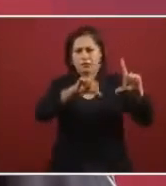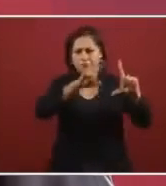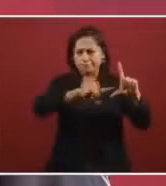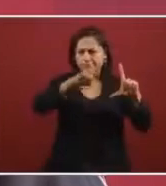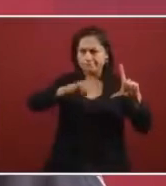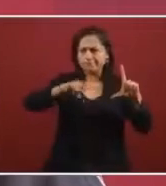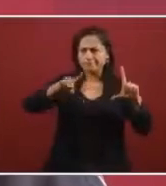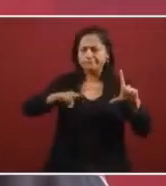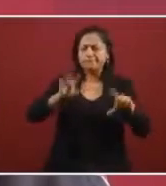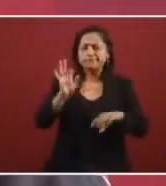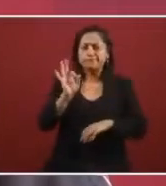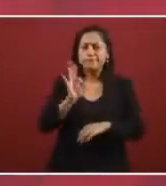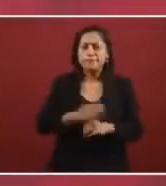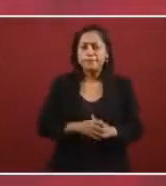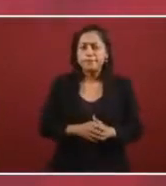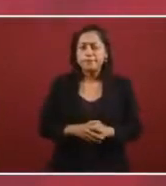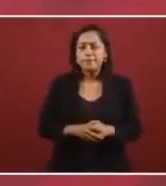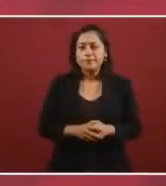of